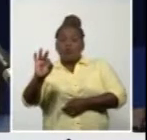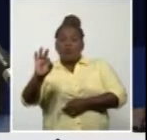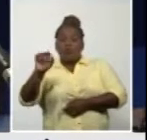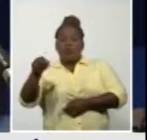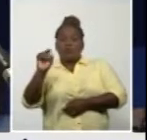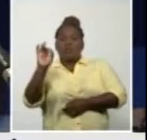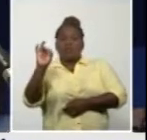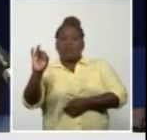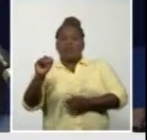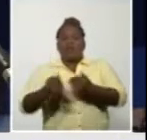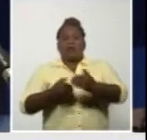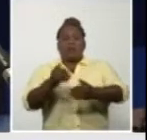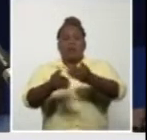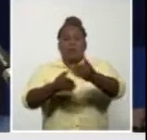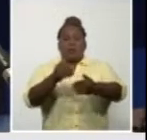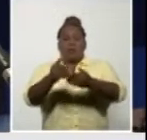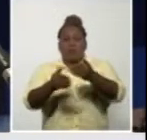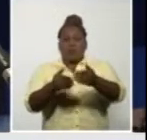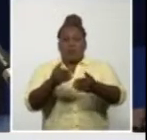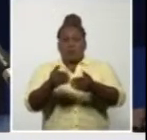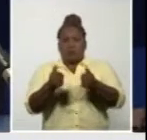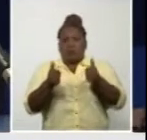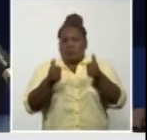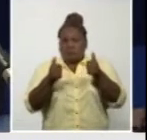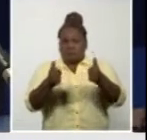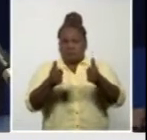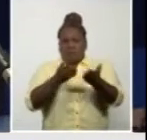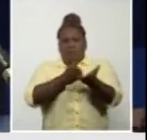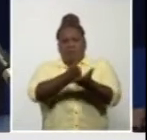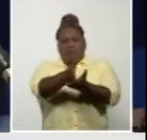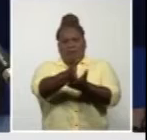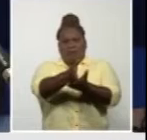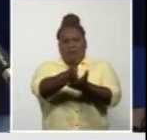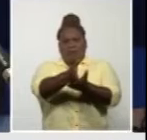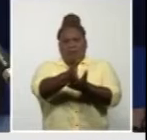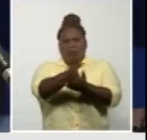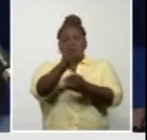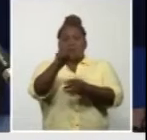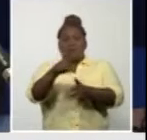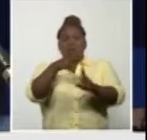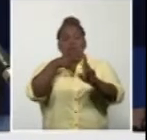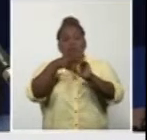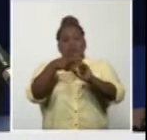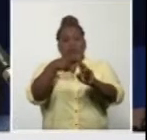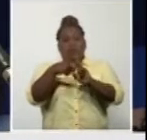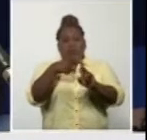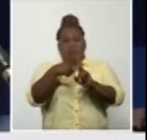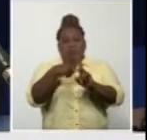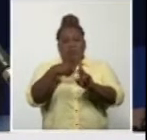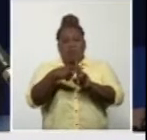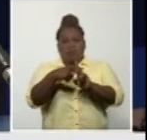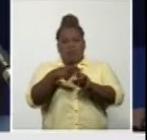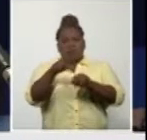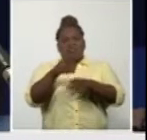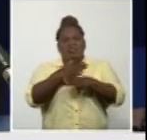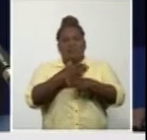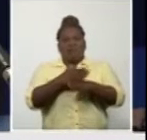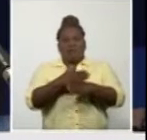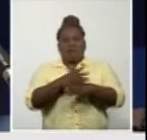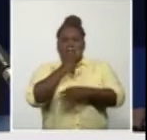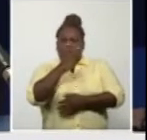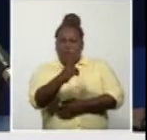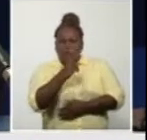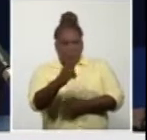98.7%, have a stable clinical course, a positive indicator of the quality of the